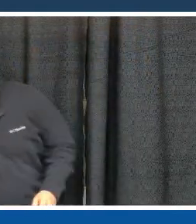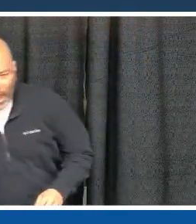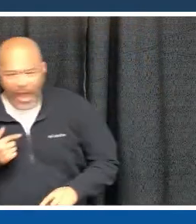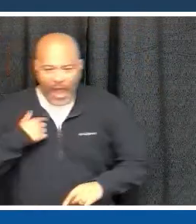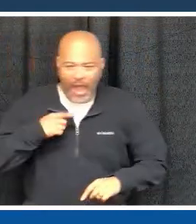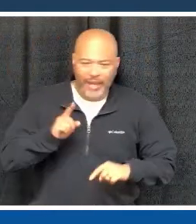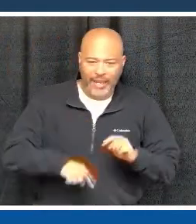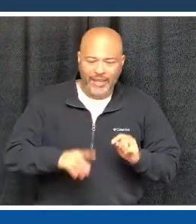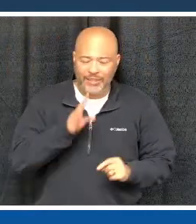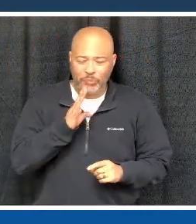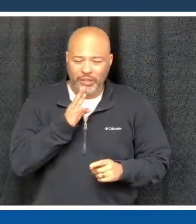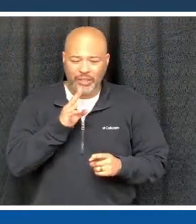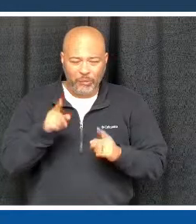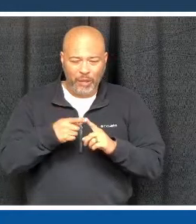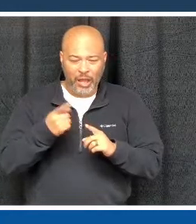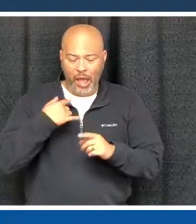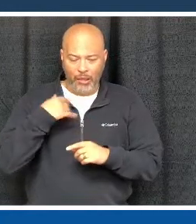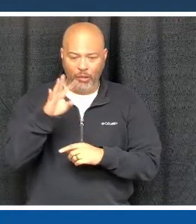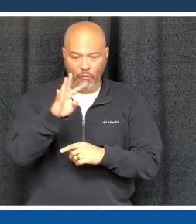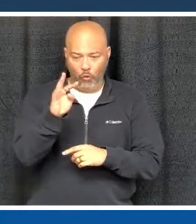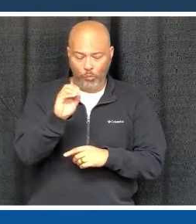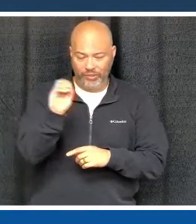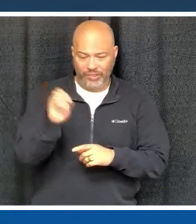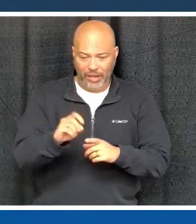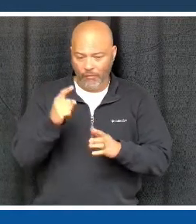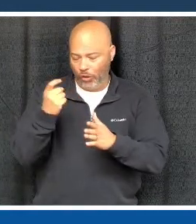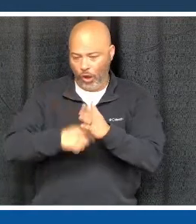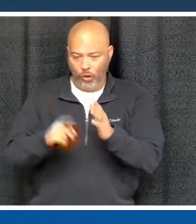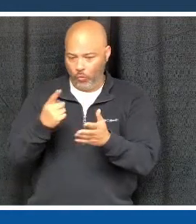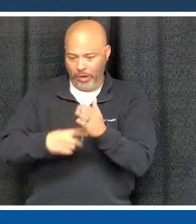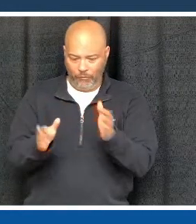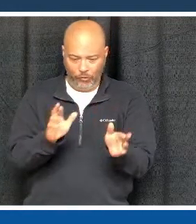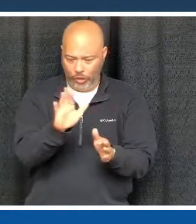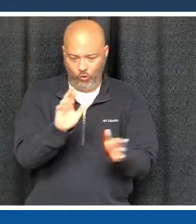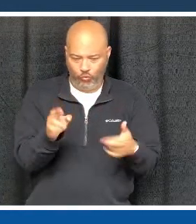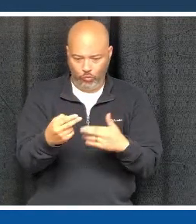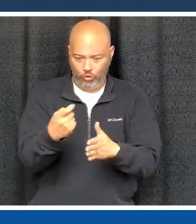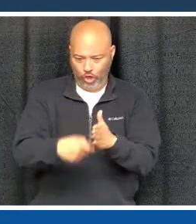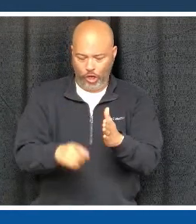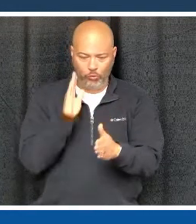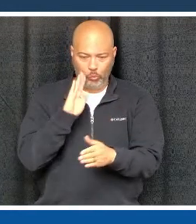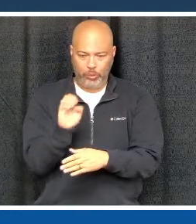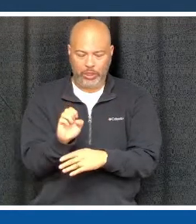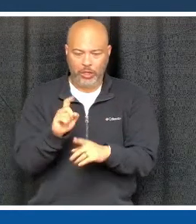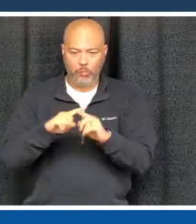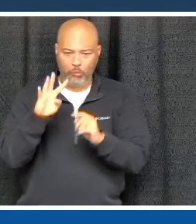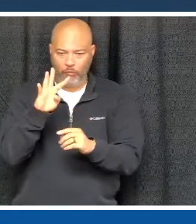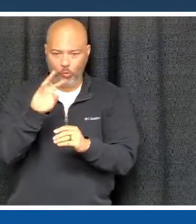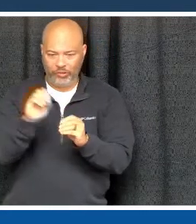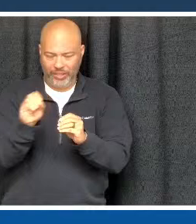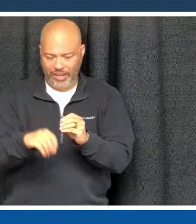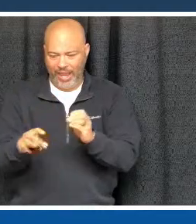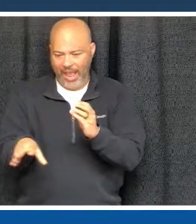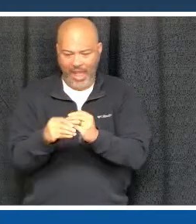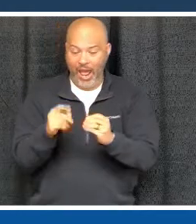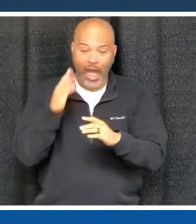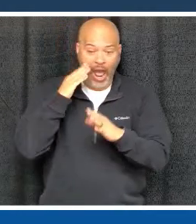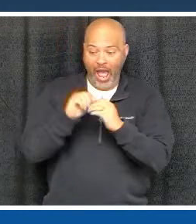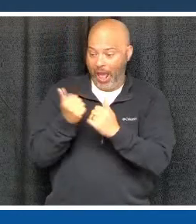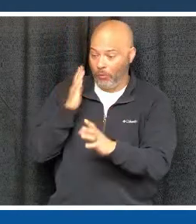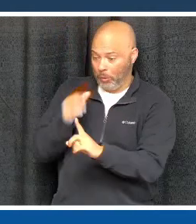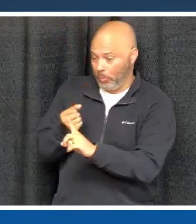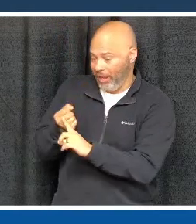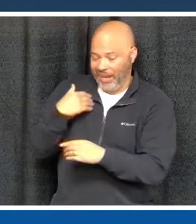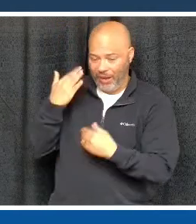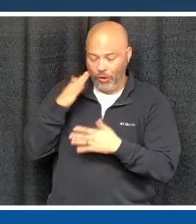be 4% on the cost of the hotel, Okay. whatever the room cost is. But I can't speak to how it's gonna impact them, but I